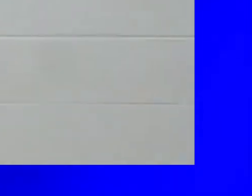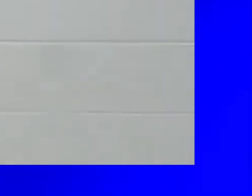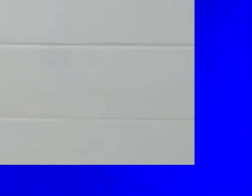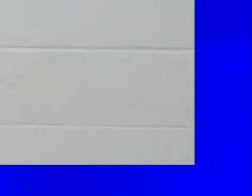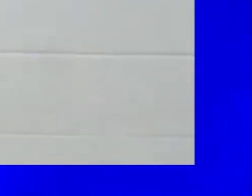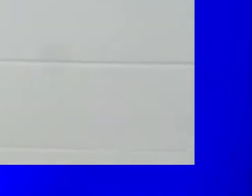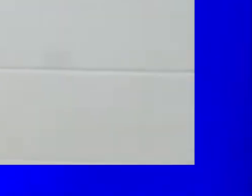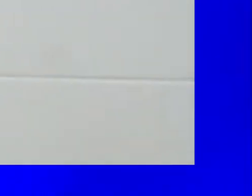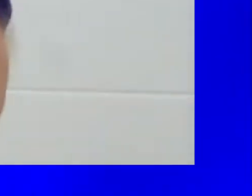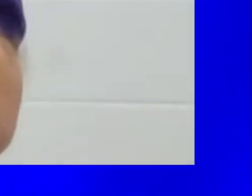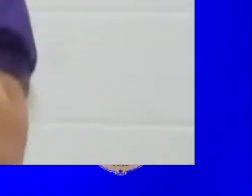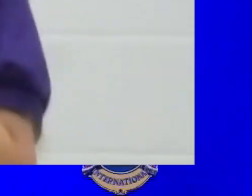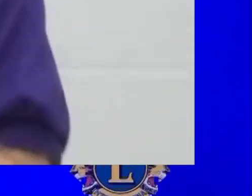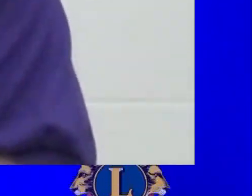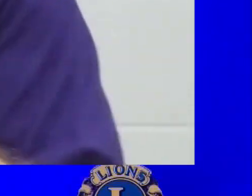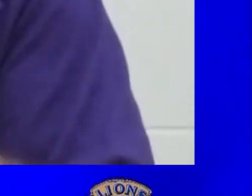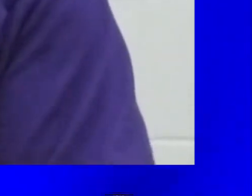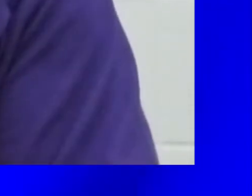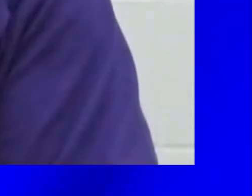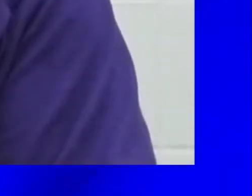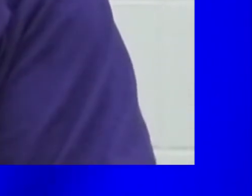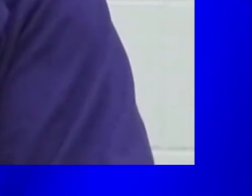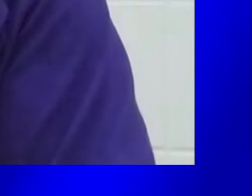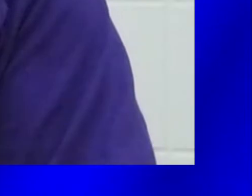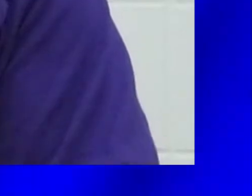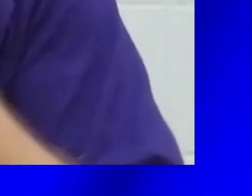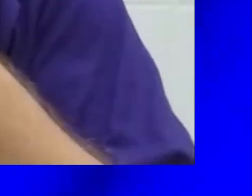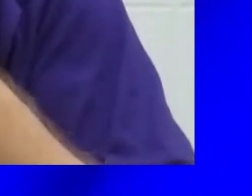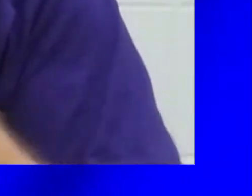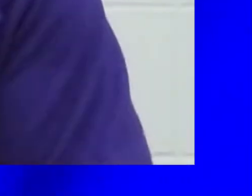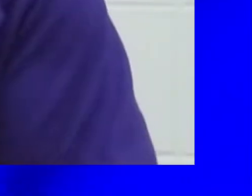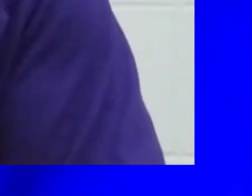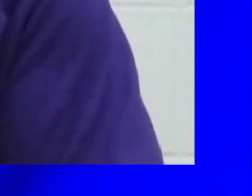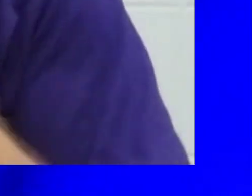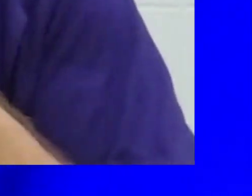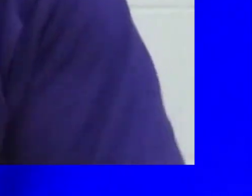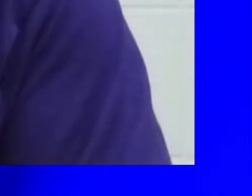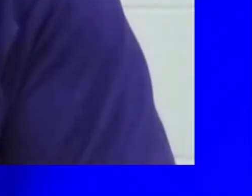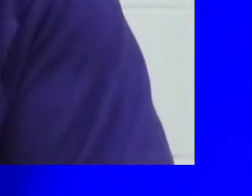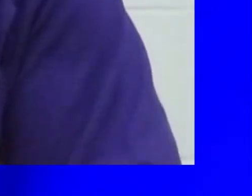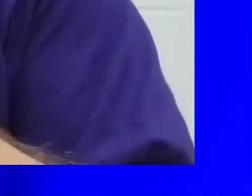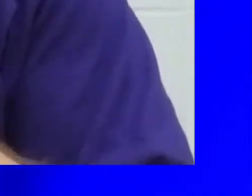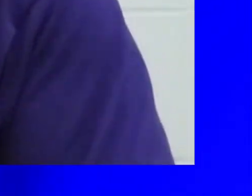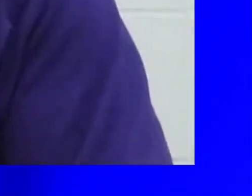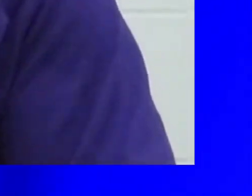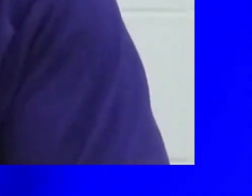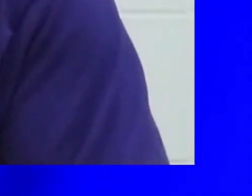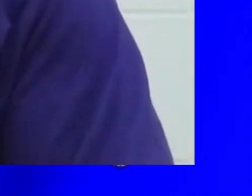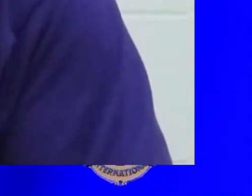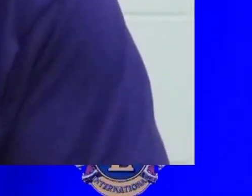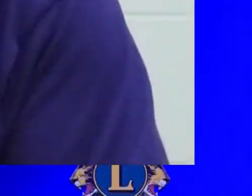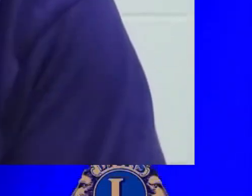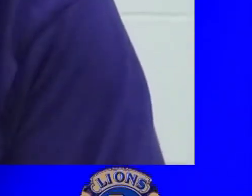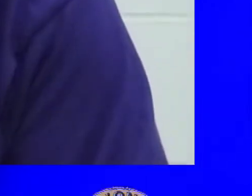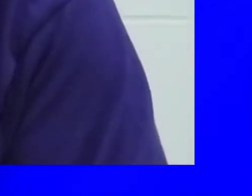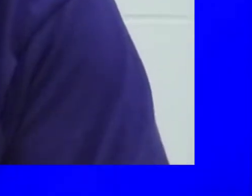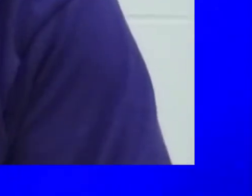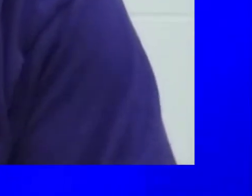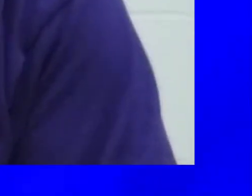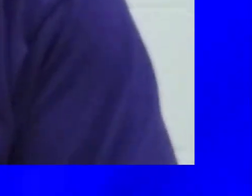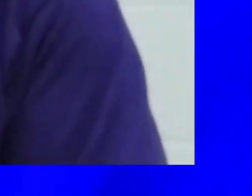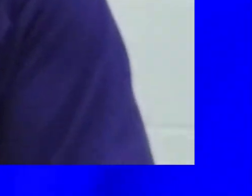you know what these are? There's green M&Ms in here, and my contract specifies no green